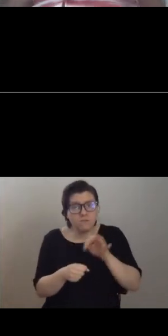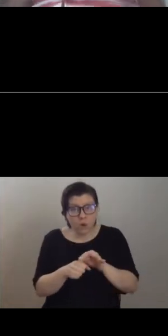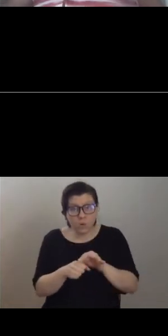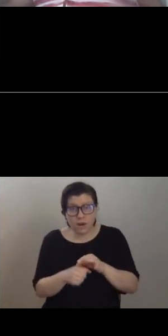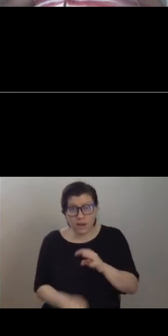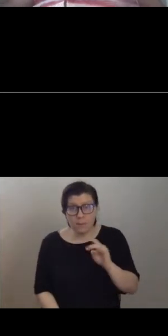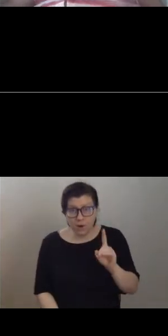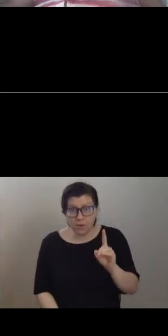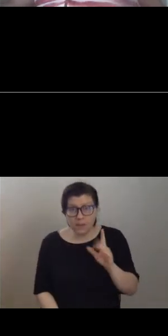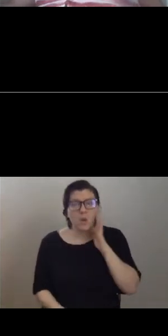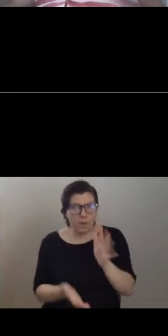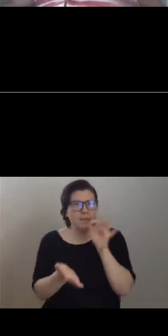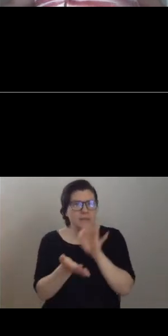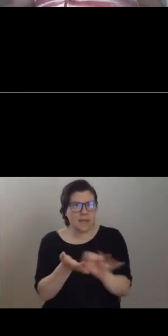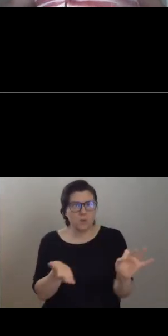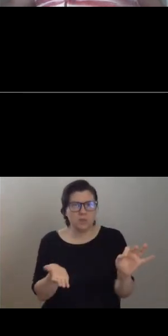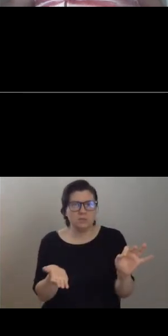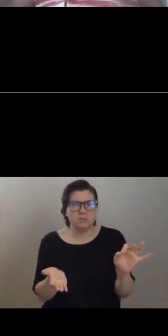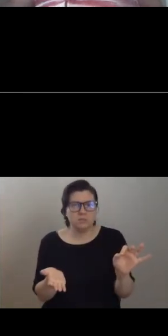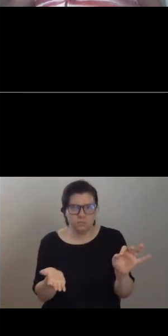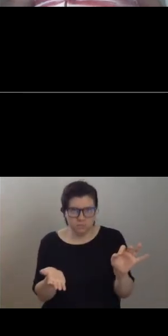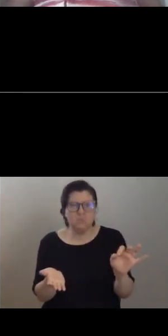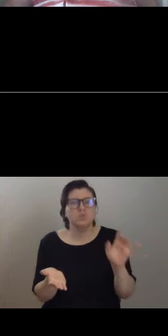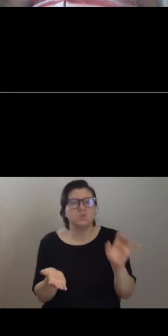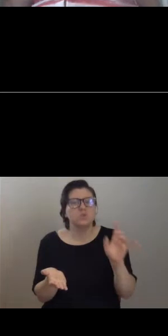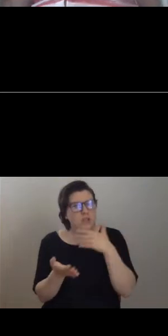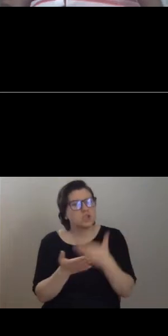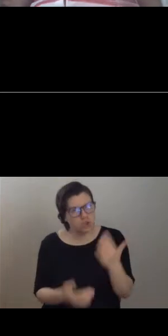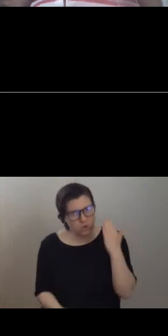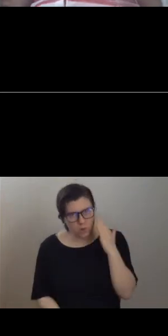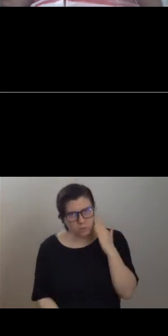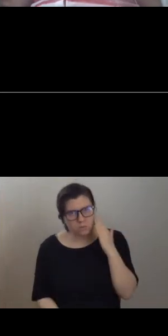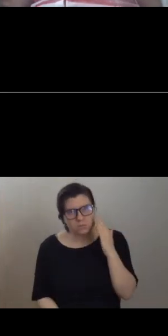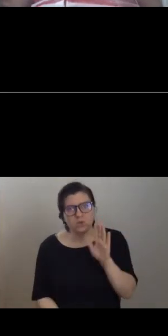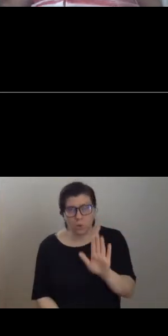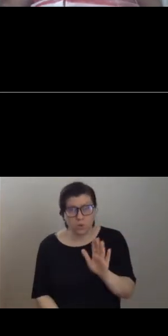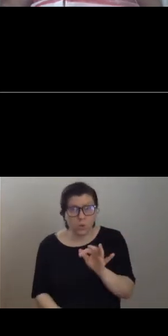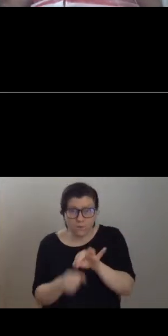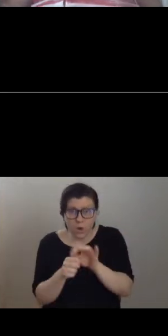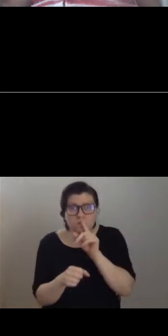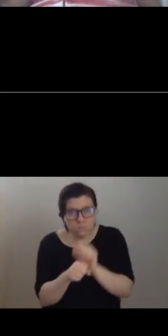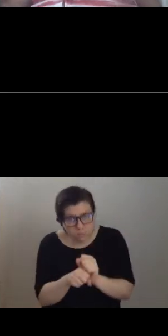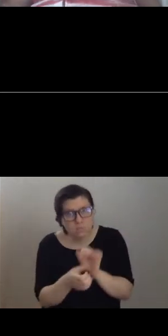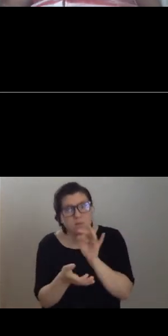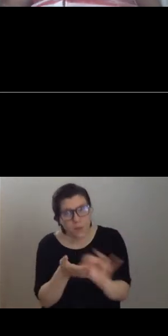is counted. So that's good to know. So your vote does count.